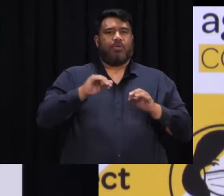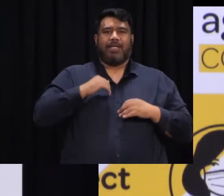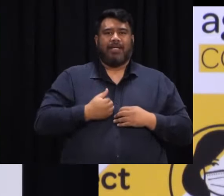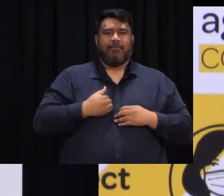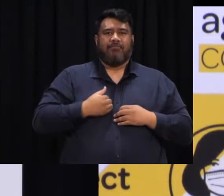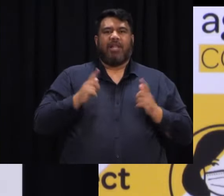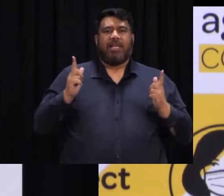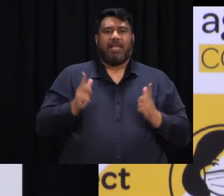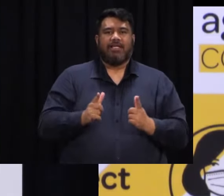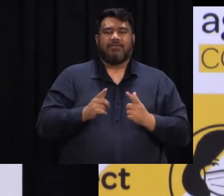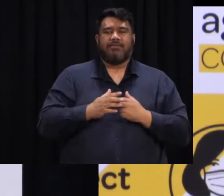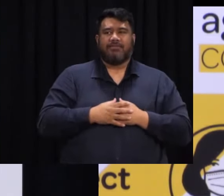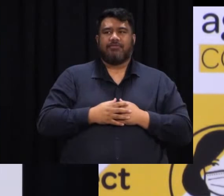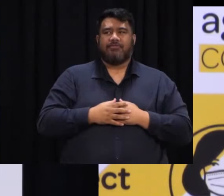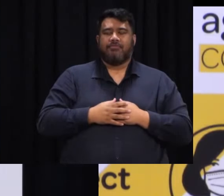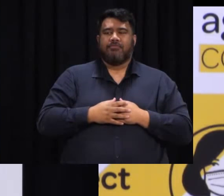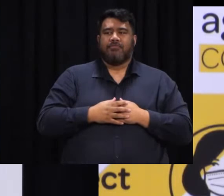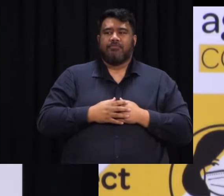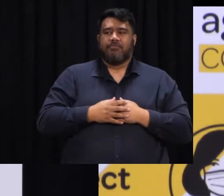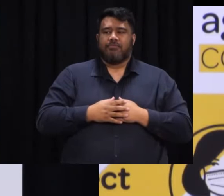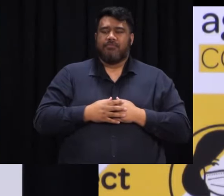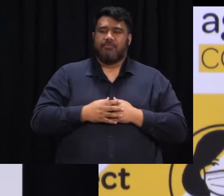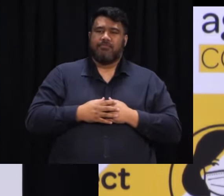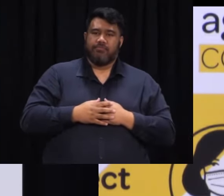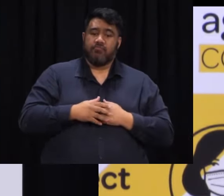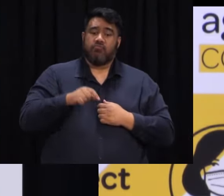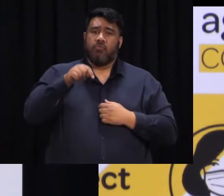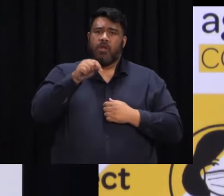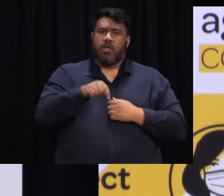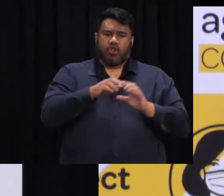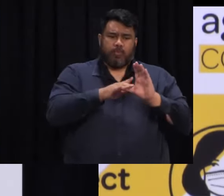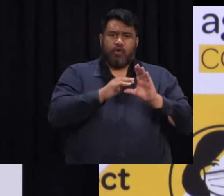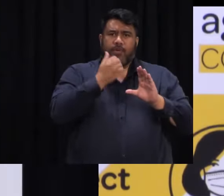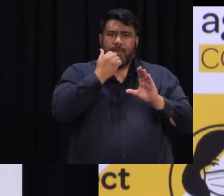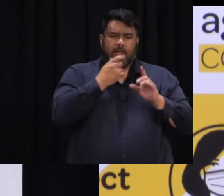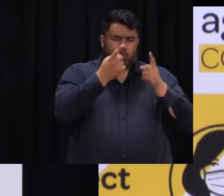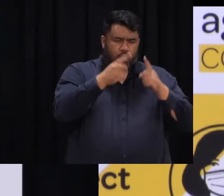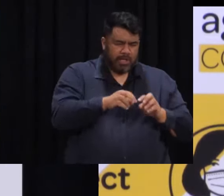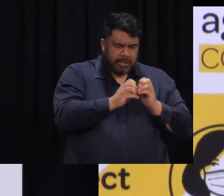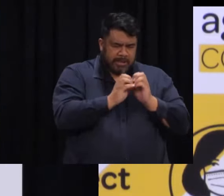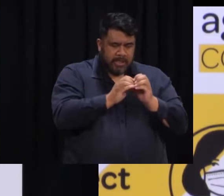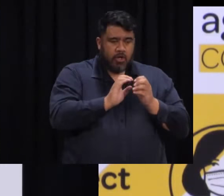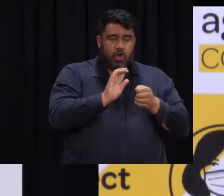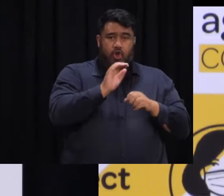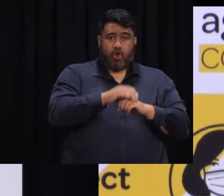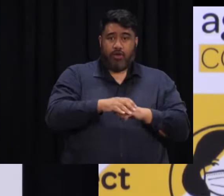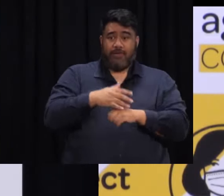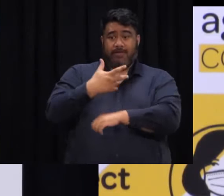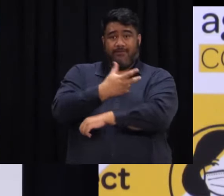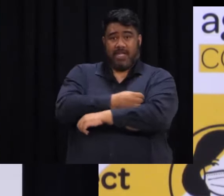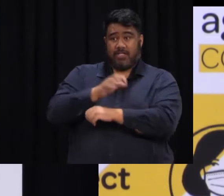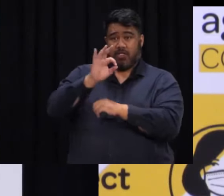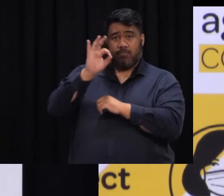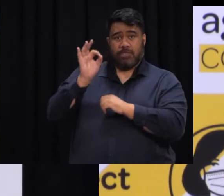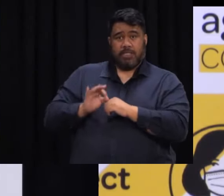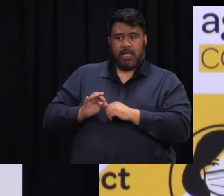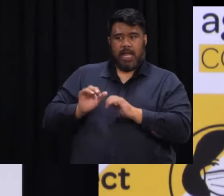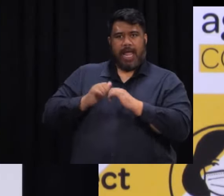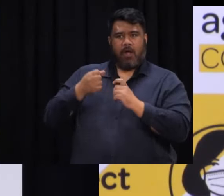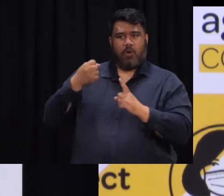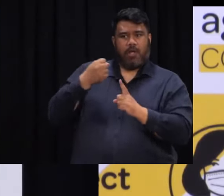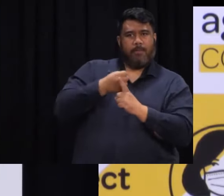delve into a little bit more detail as to what that modelling is showing us about what vaccination rates mean for restrictions